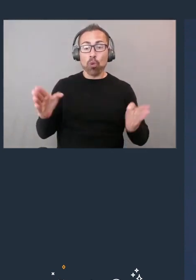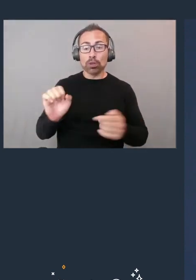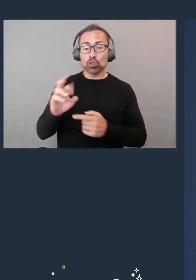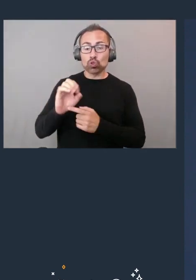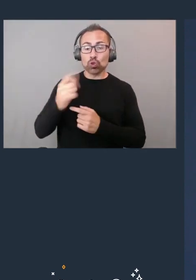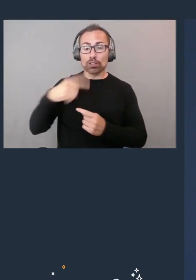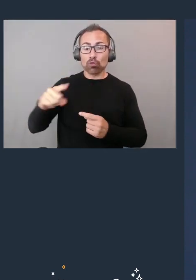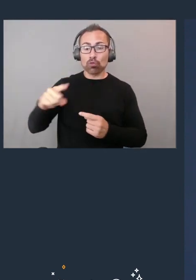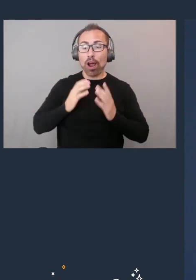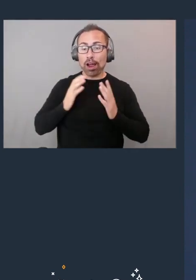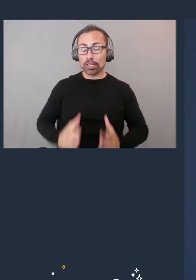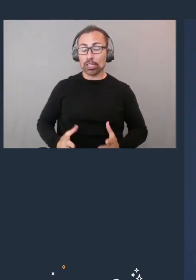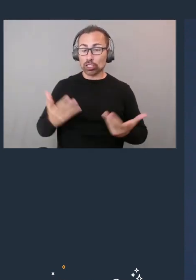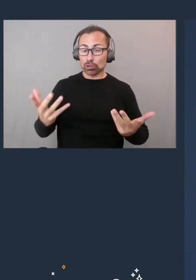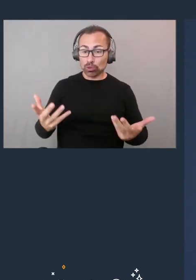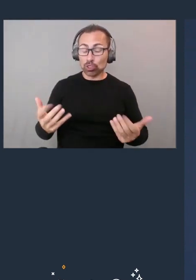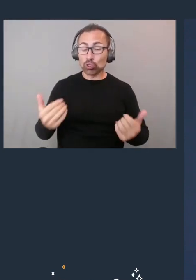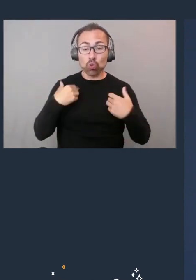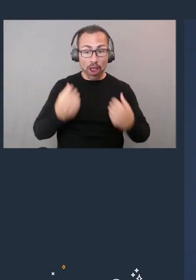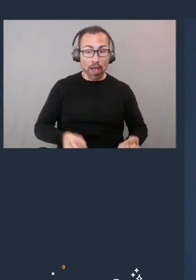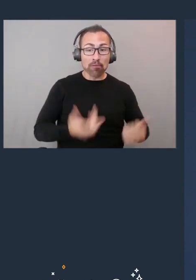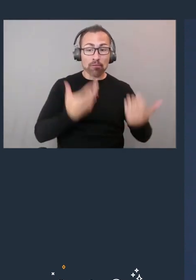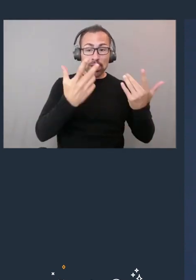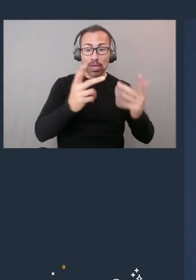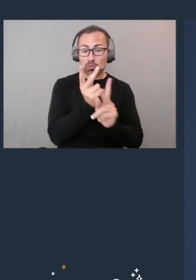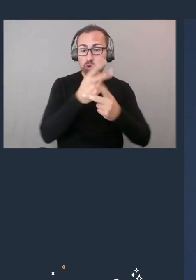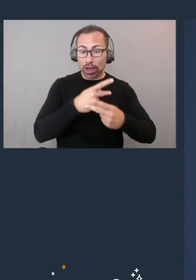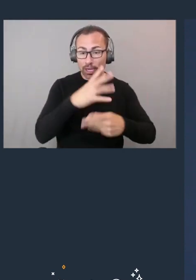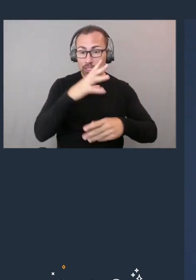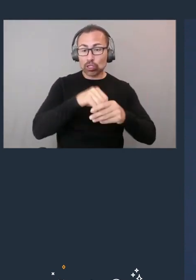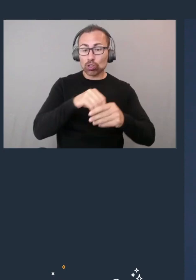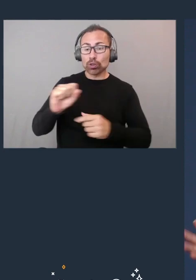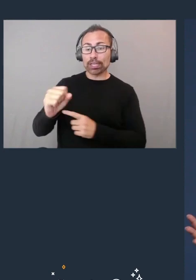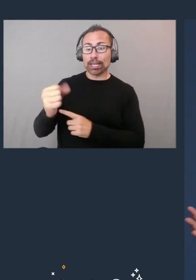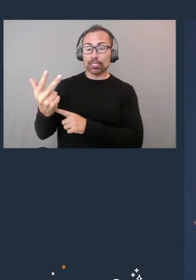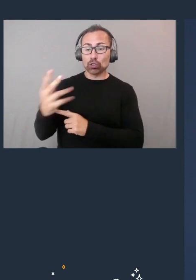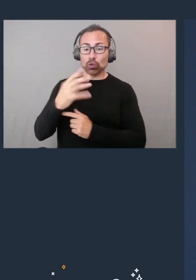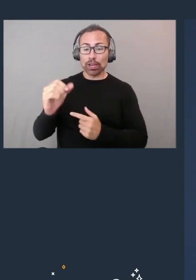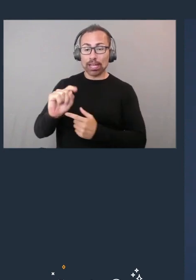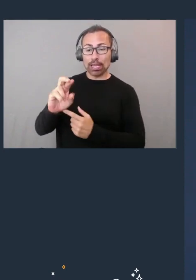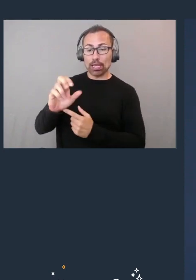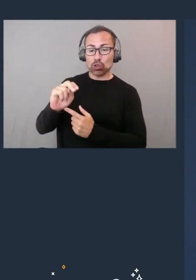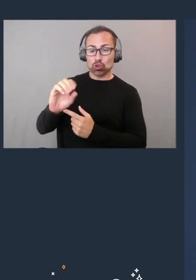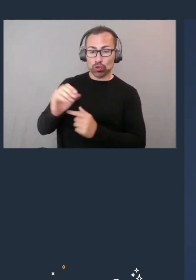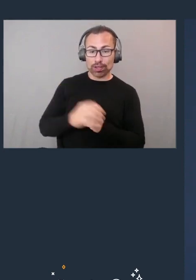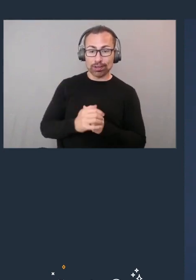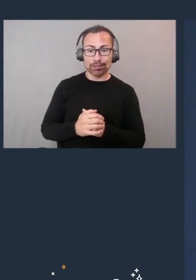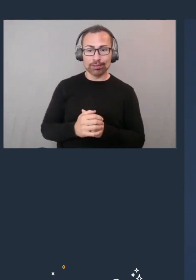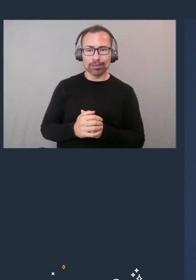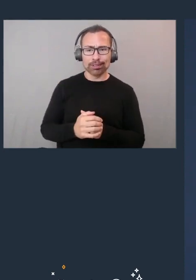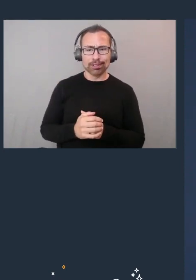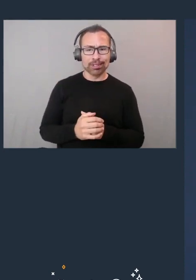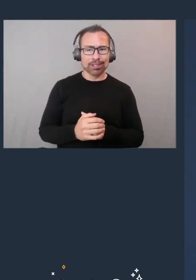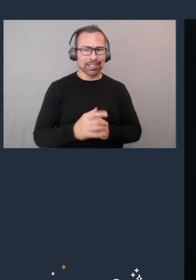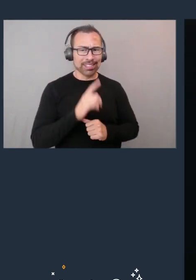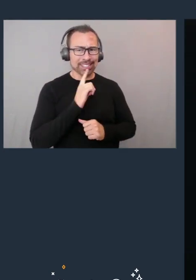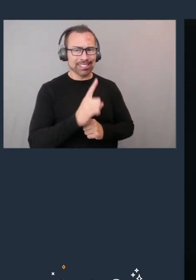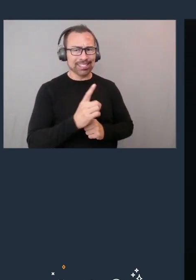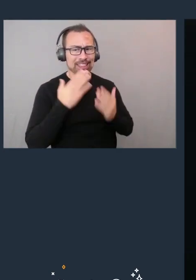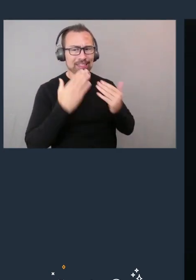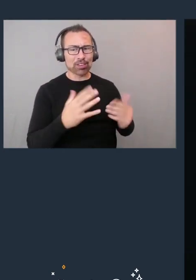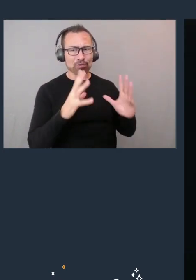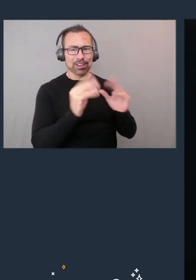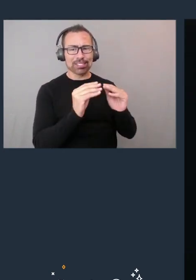projects, including S3 and Trino. Indeed. And thank you for the session, Dave. As a customer, when should